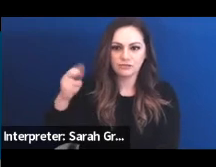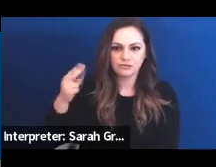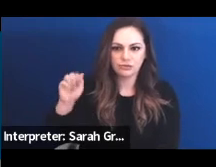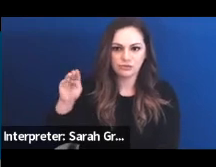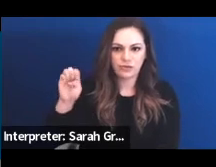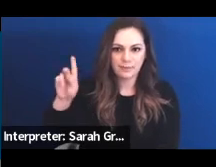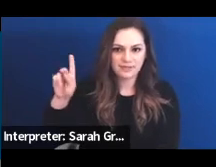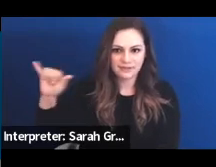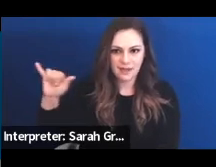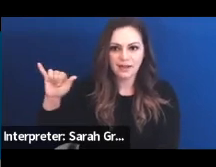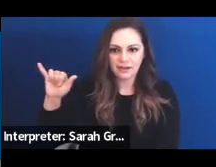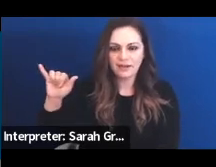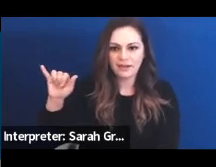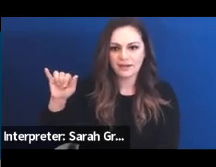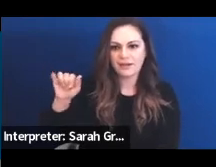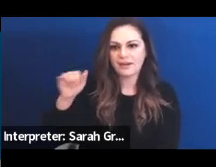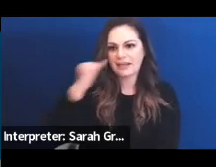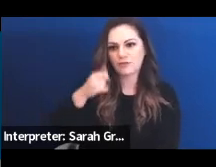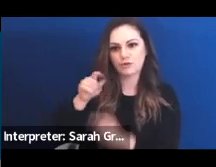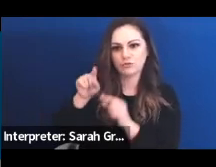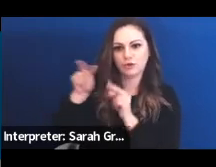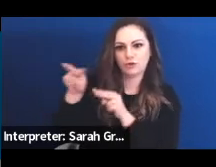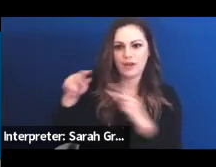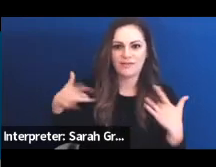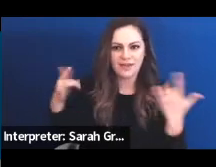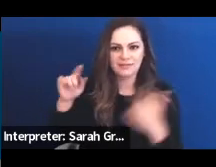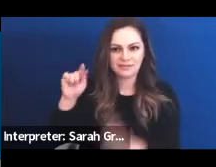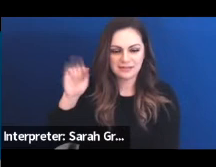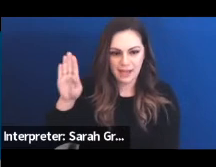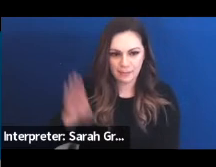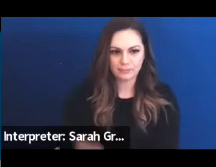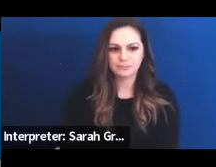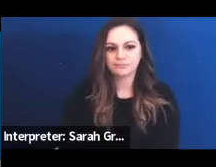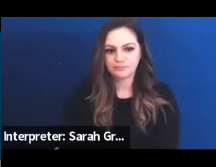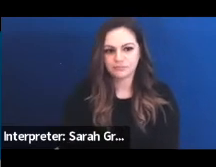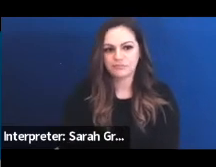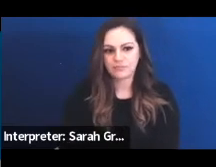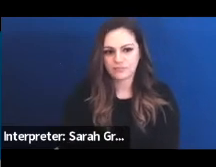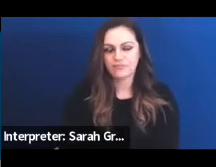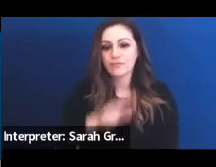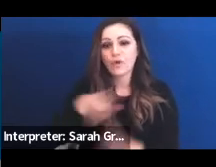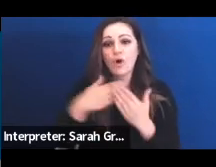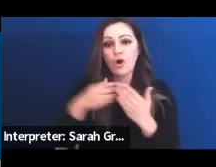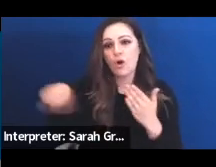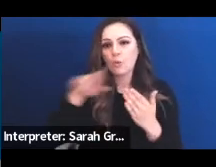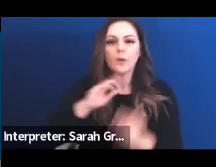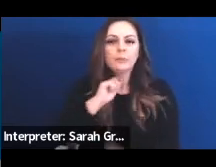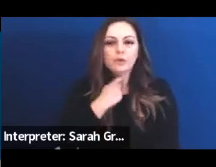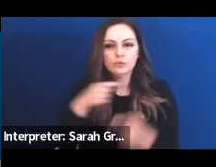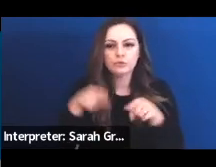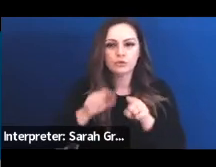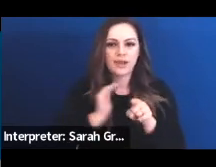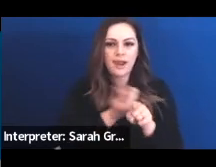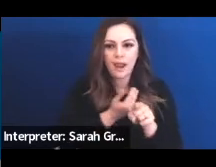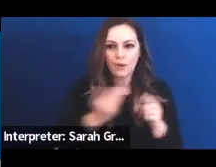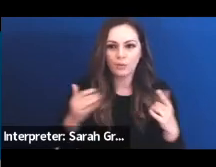with a copy of the presentation. All attendees will be muted throughout the event, and please use the Q&A panel